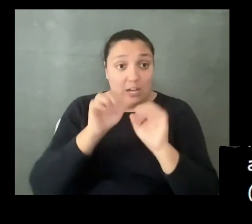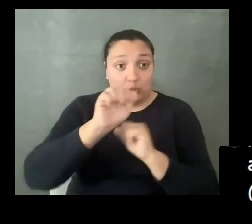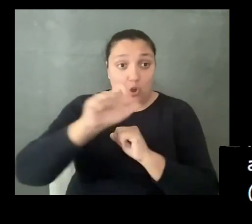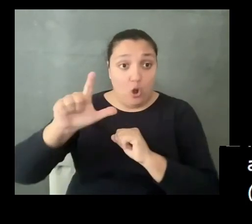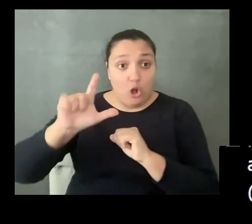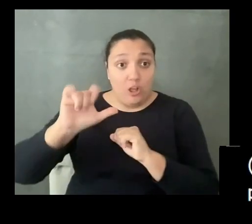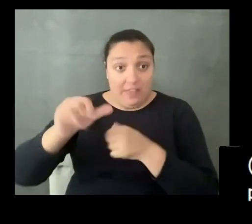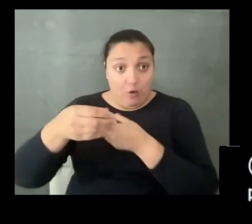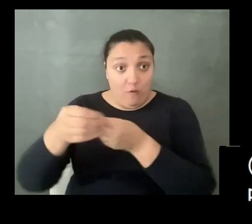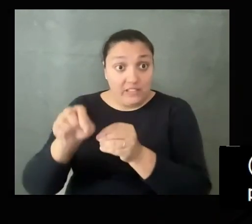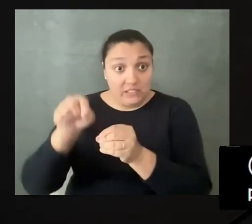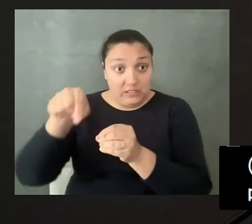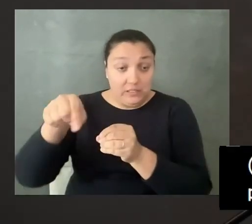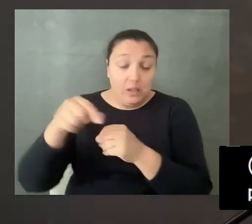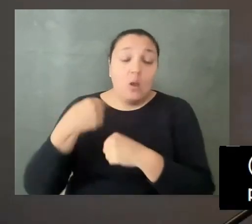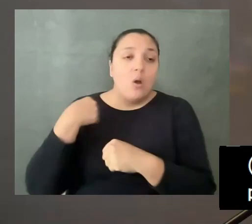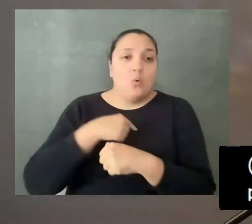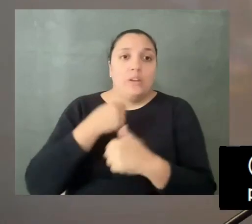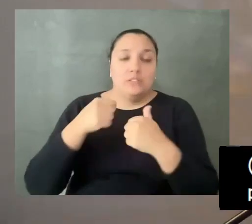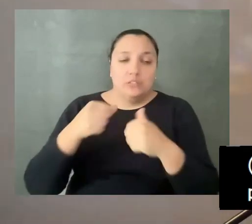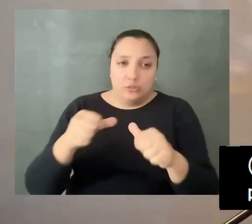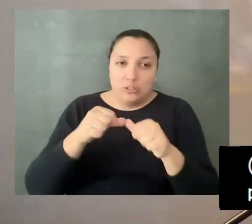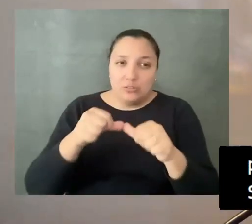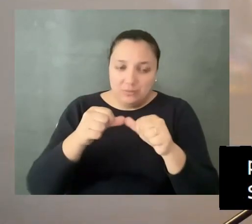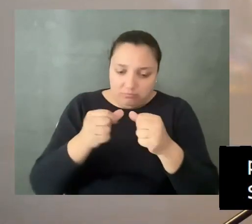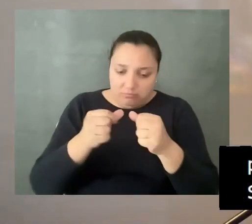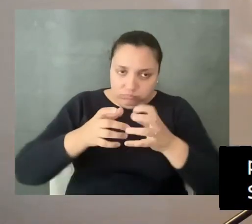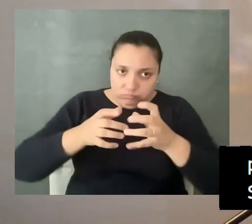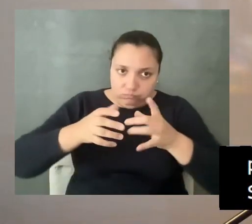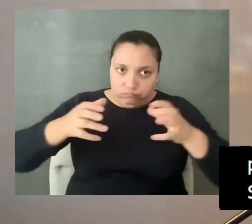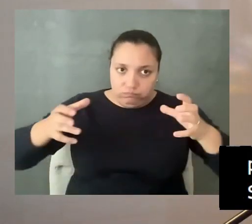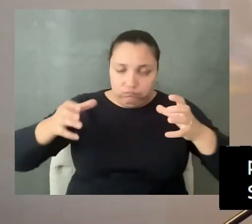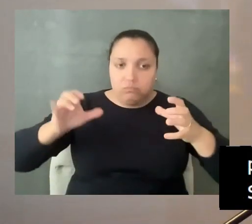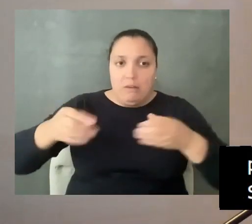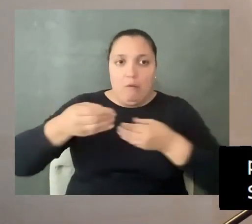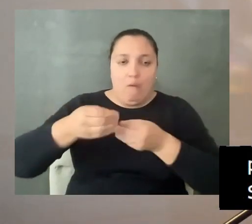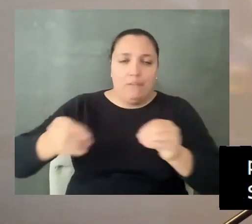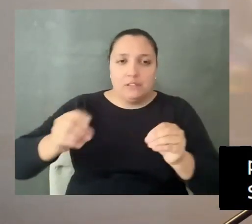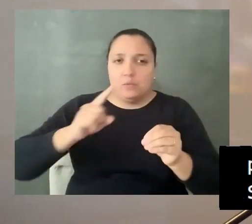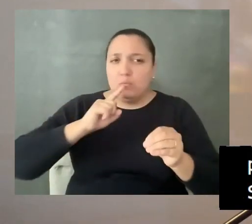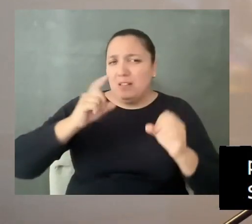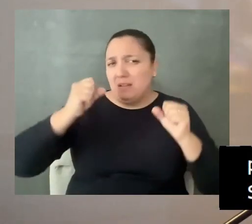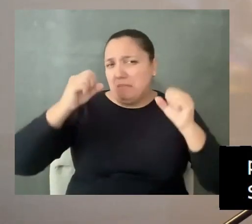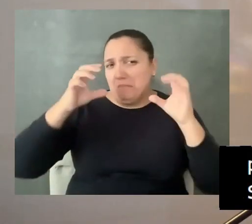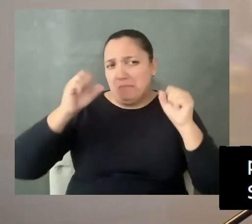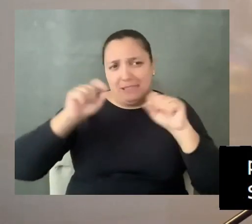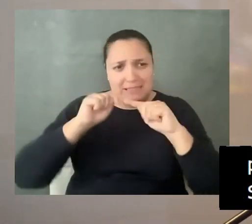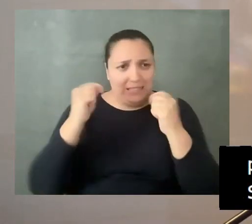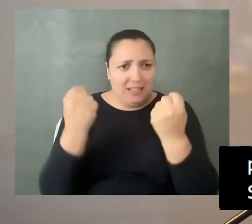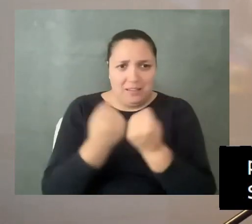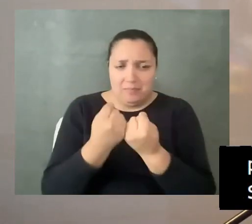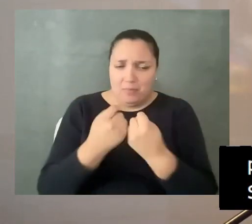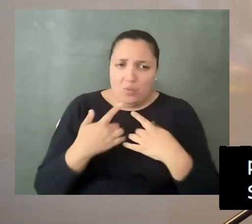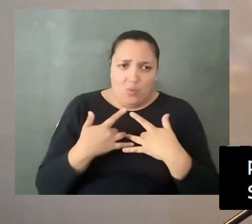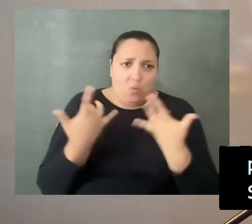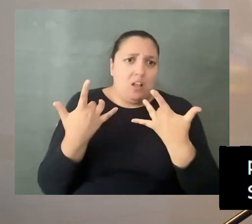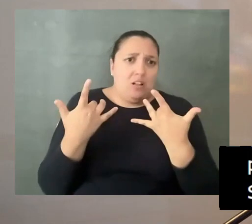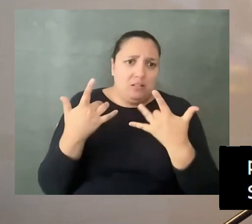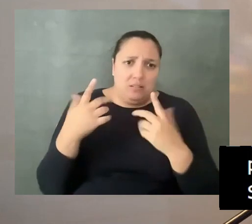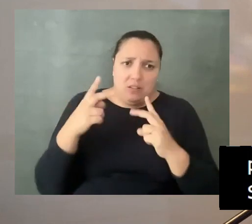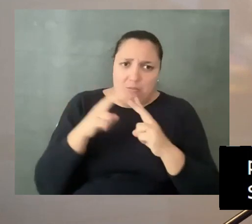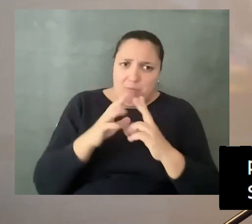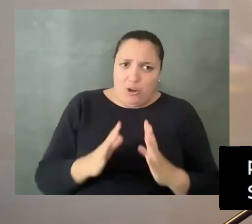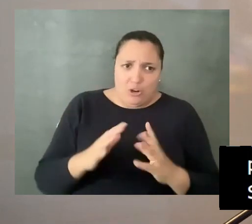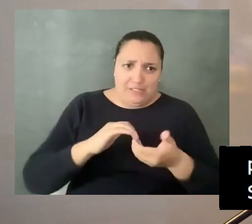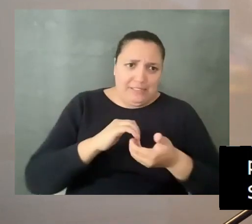We are continuing to grow this office. It's an amazing team. I'm so thrilled to have them as partners and collaborators. Certainly